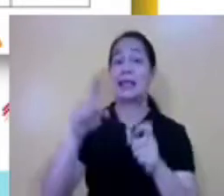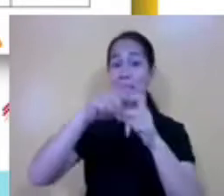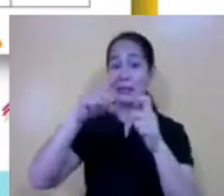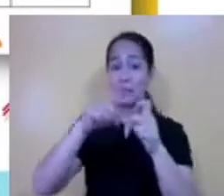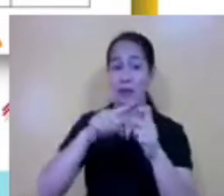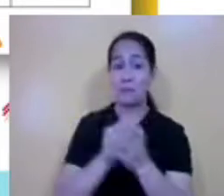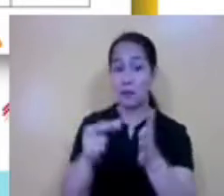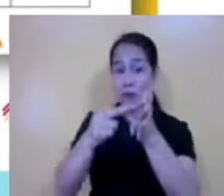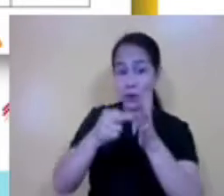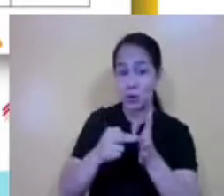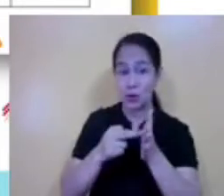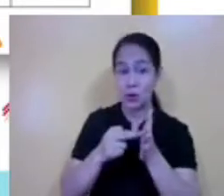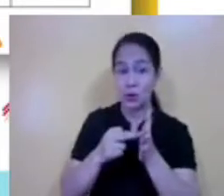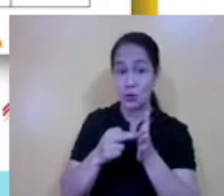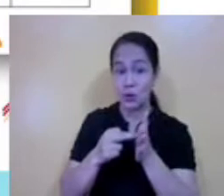the